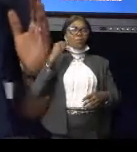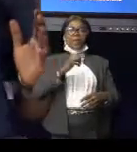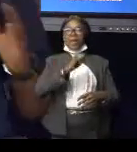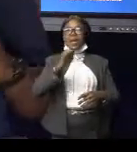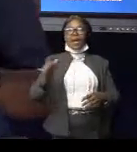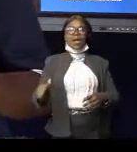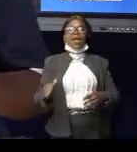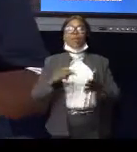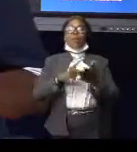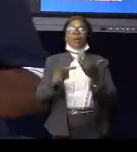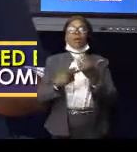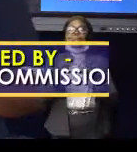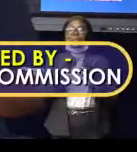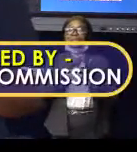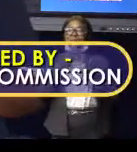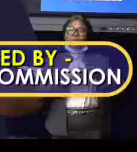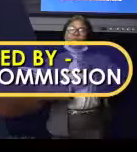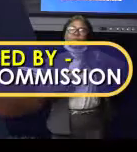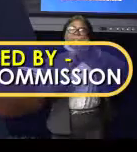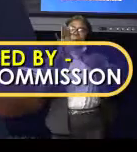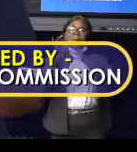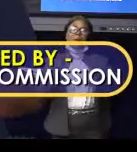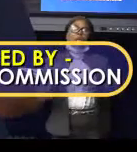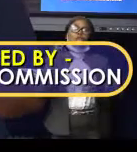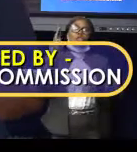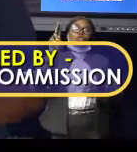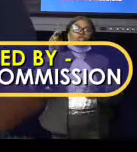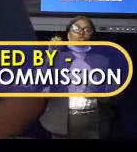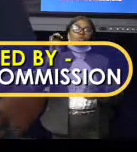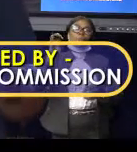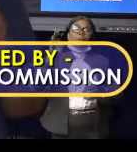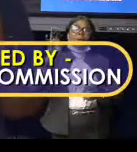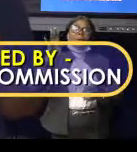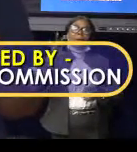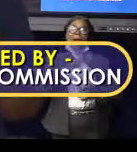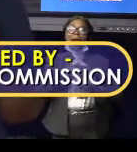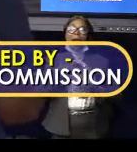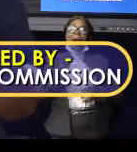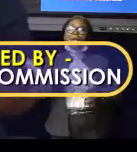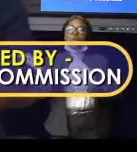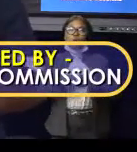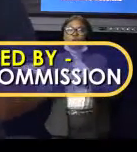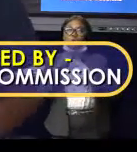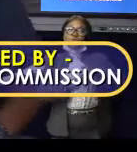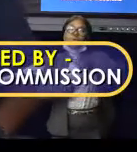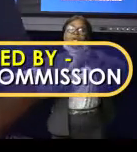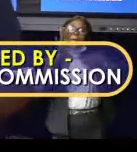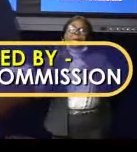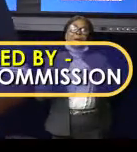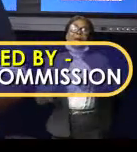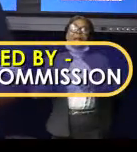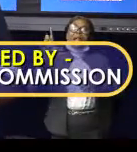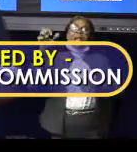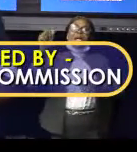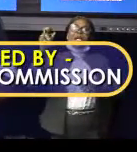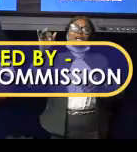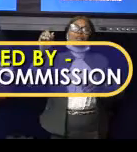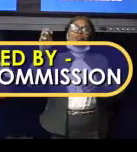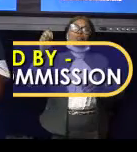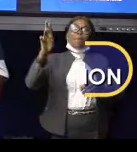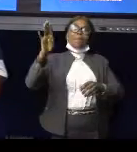program sponsored by the Universal Basic Education Commission, UBEC, and packaged by the Lagos State Universal Basic Education